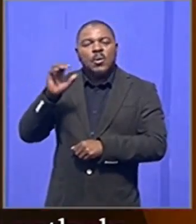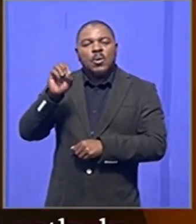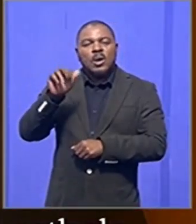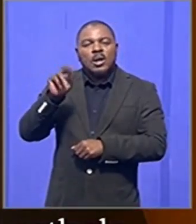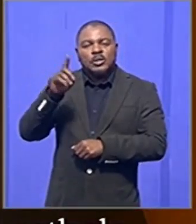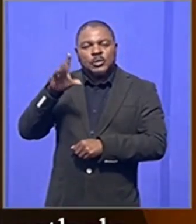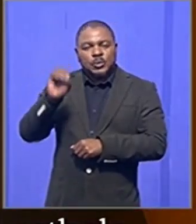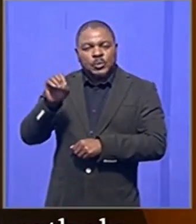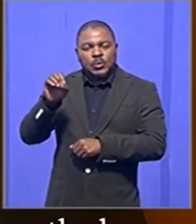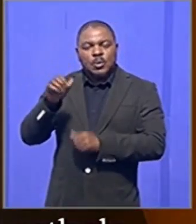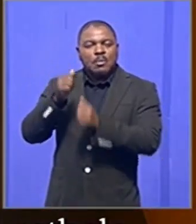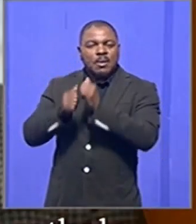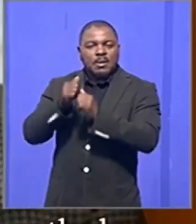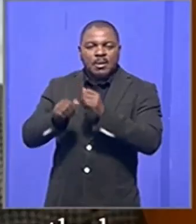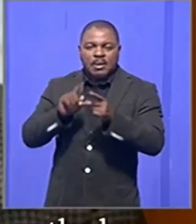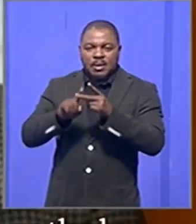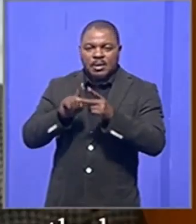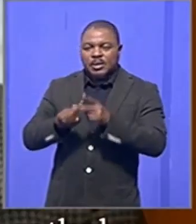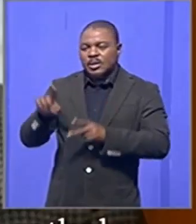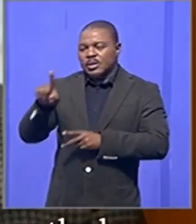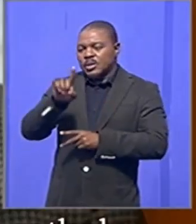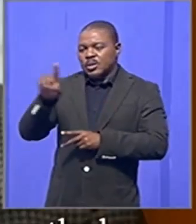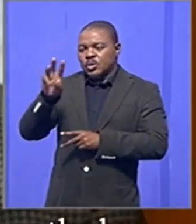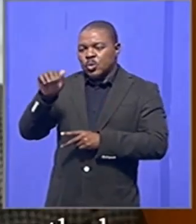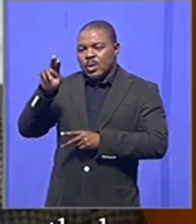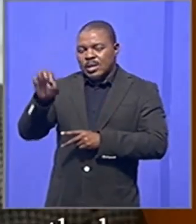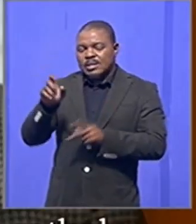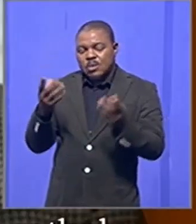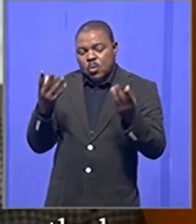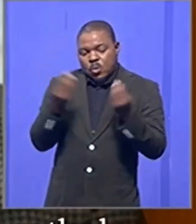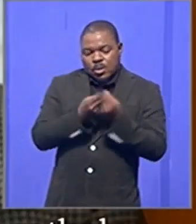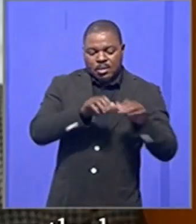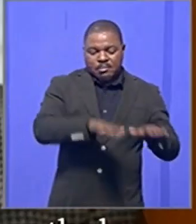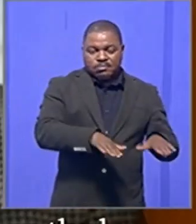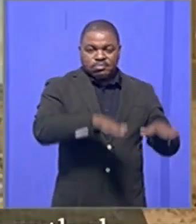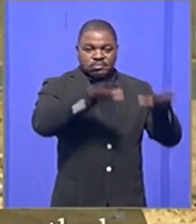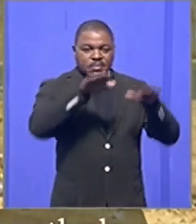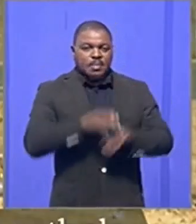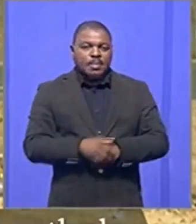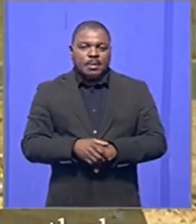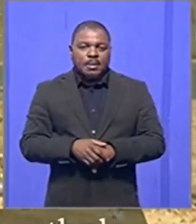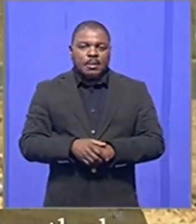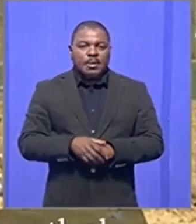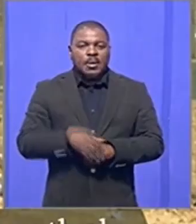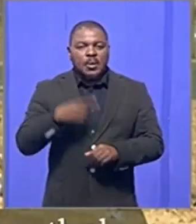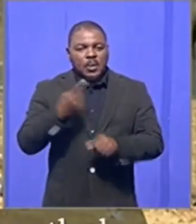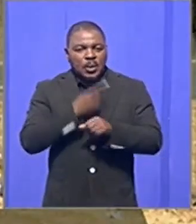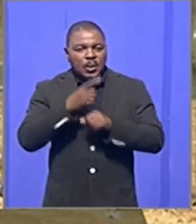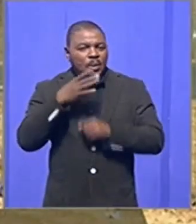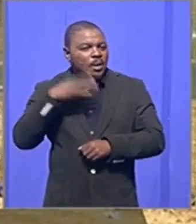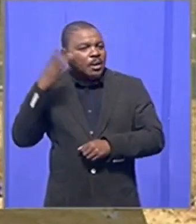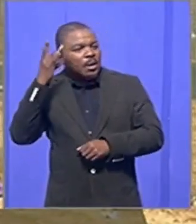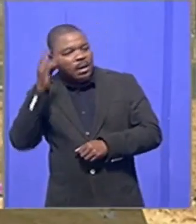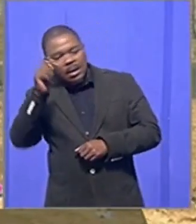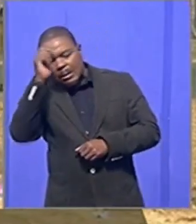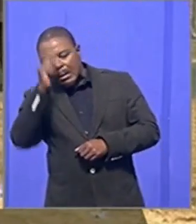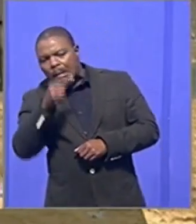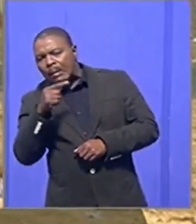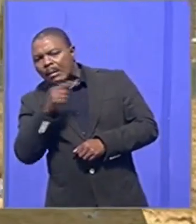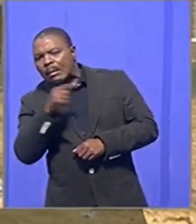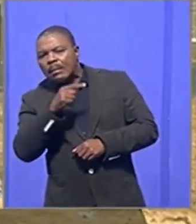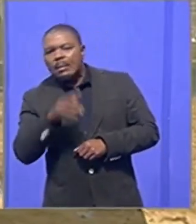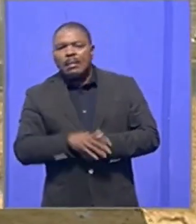wa dikakapa Eugene Zwane le yena o goletše tikologong ye tee le Braston. We kept on hearing about this boy in the neighborhood and